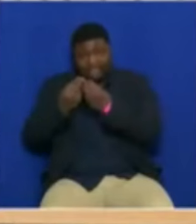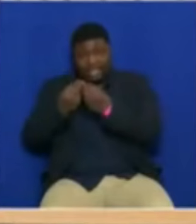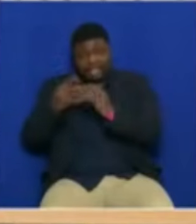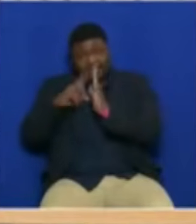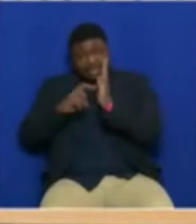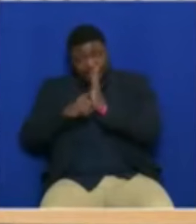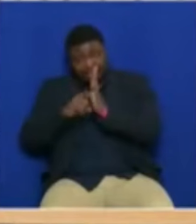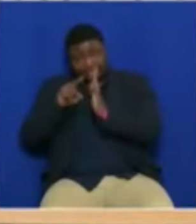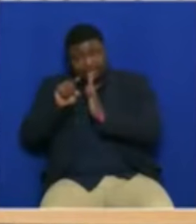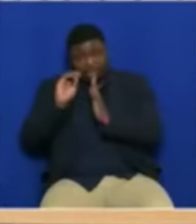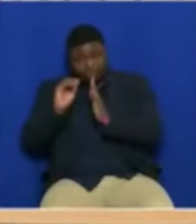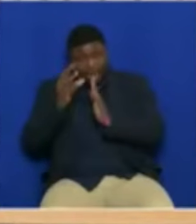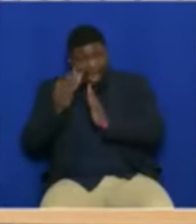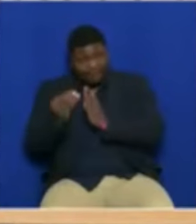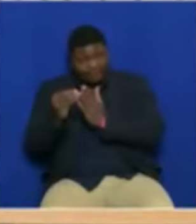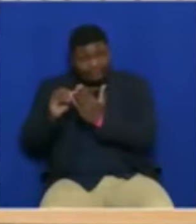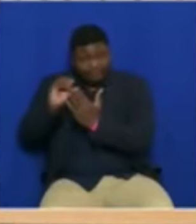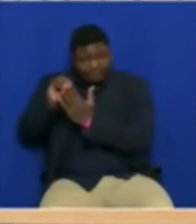Yes, Commissioner.